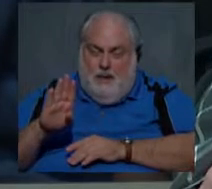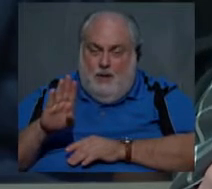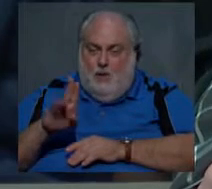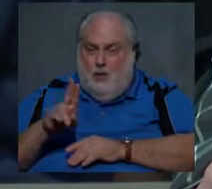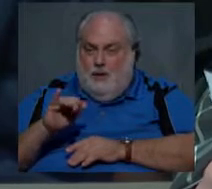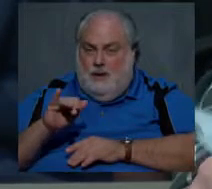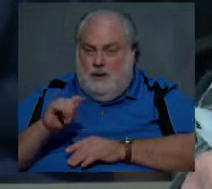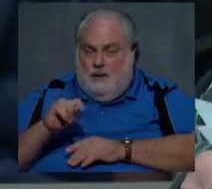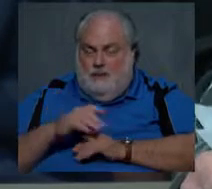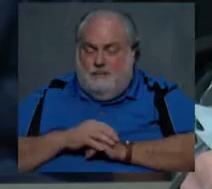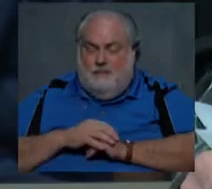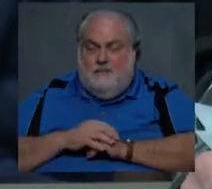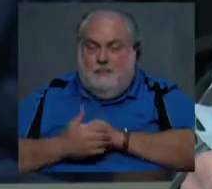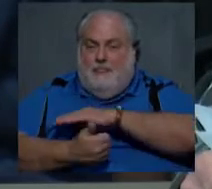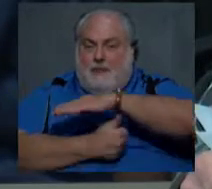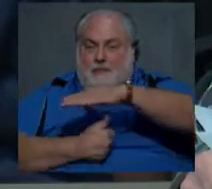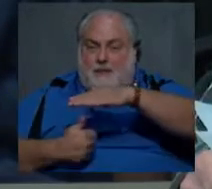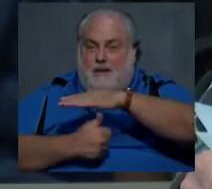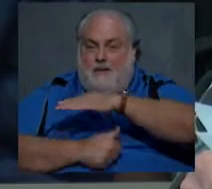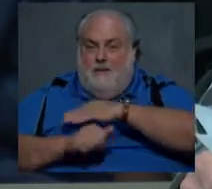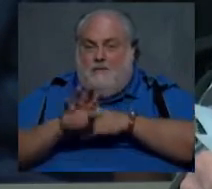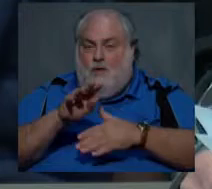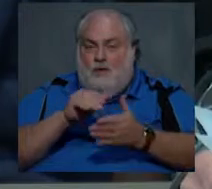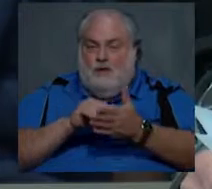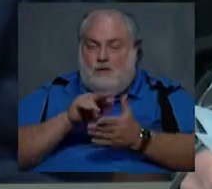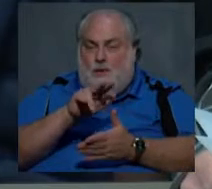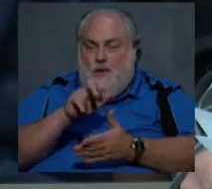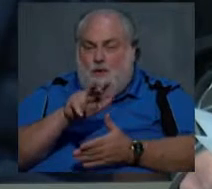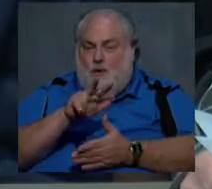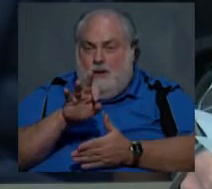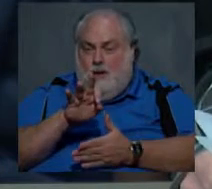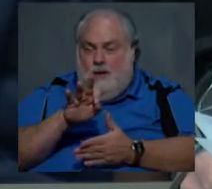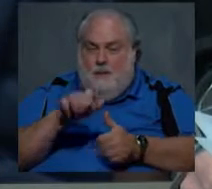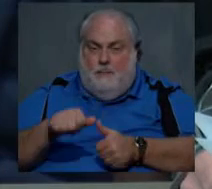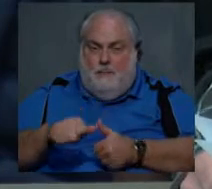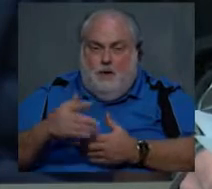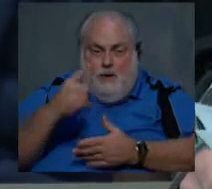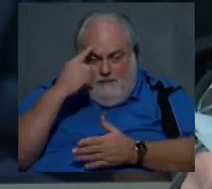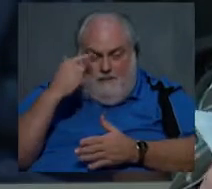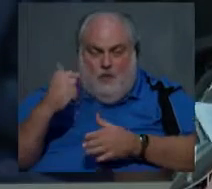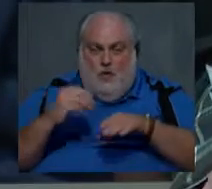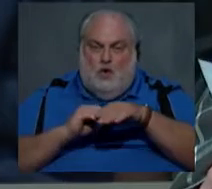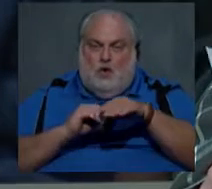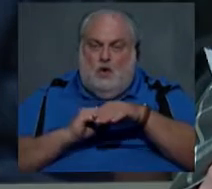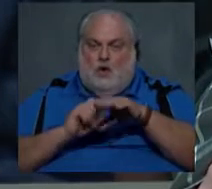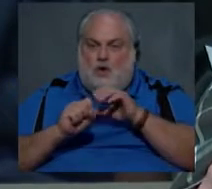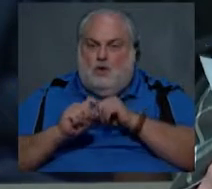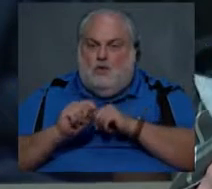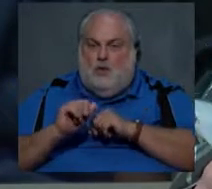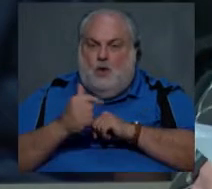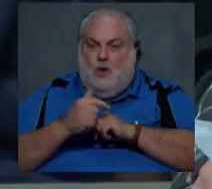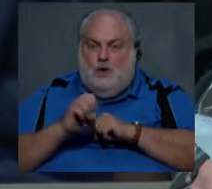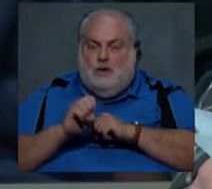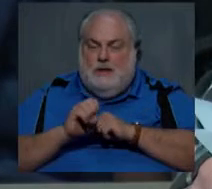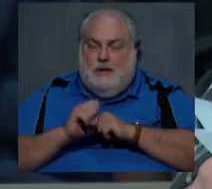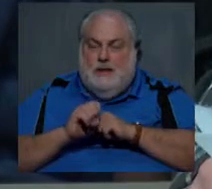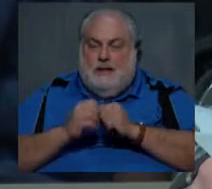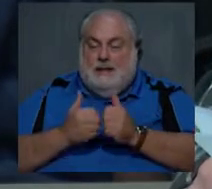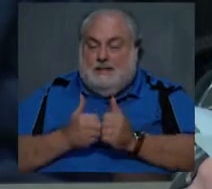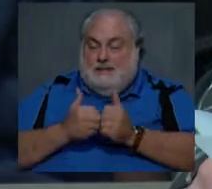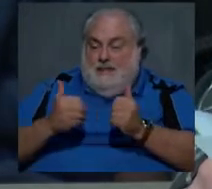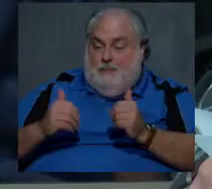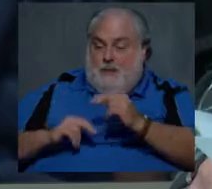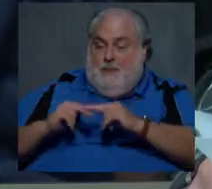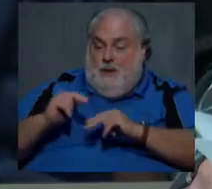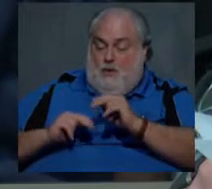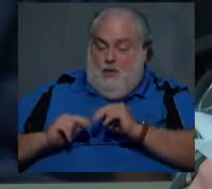units. The basement contains 4,339 square feet and is proposed for tenant storage. The existing standalone building located